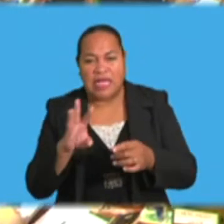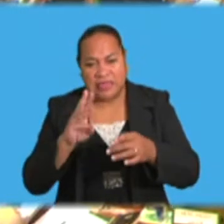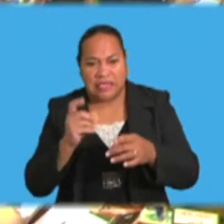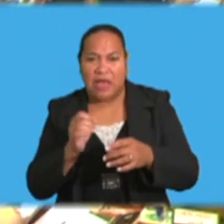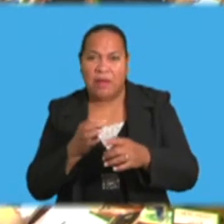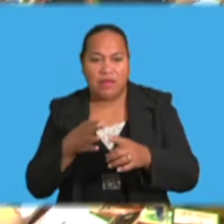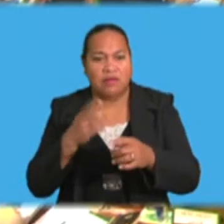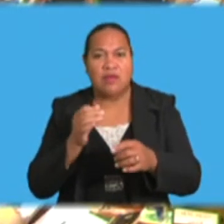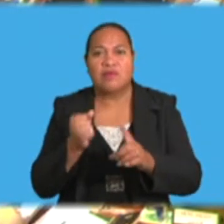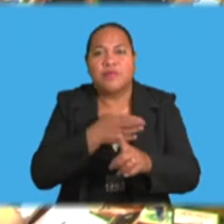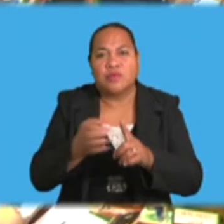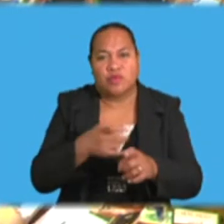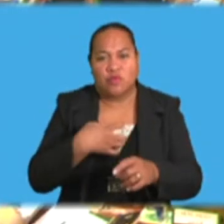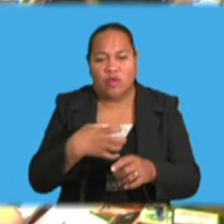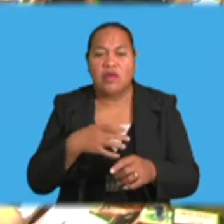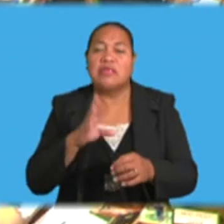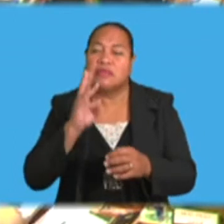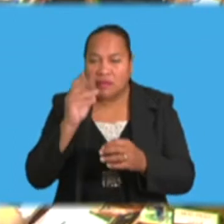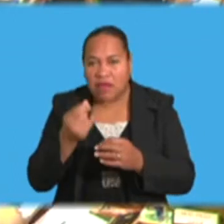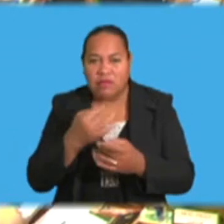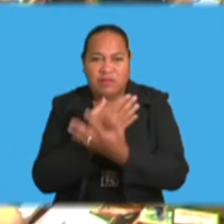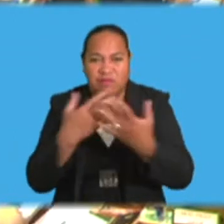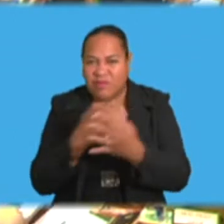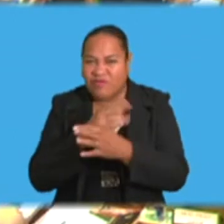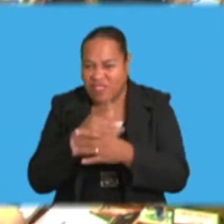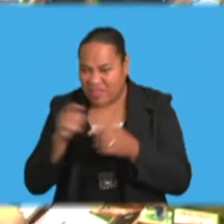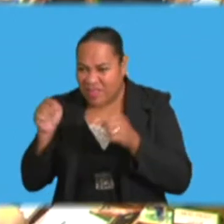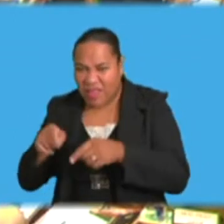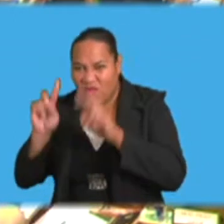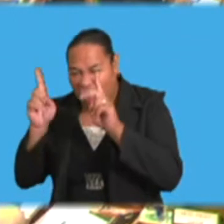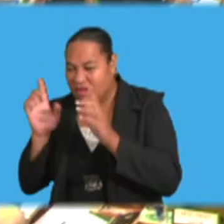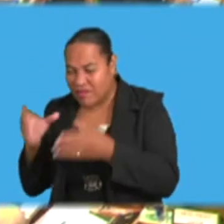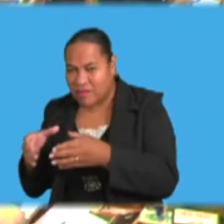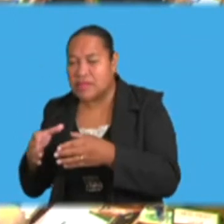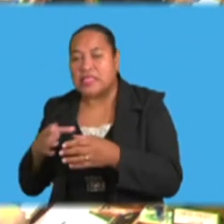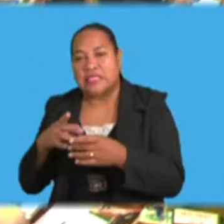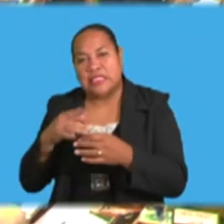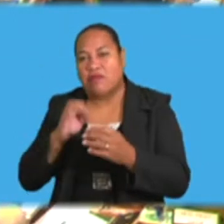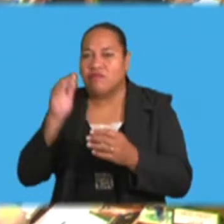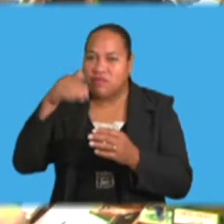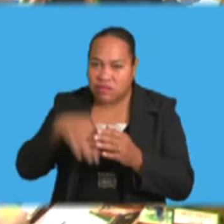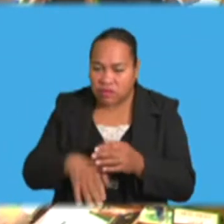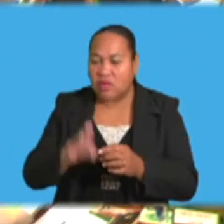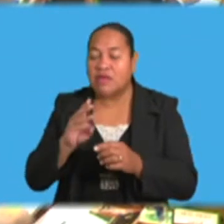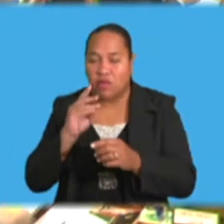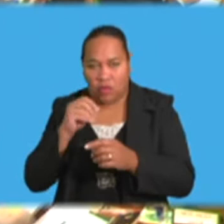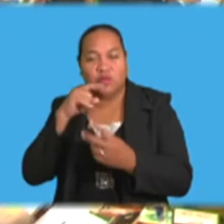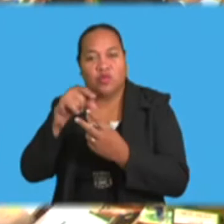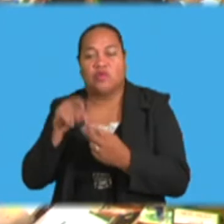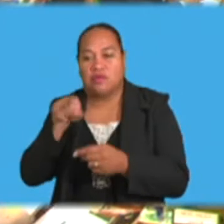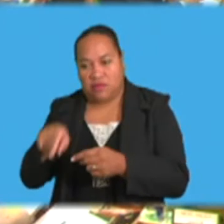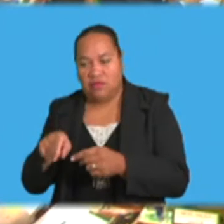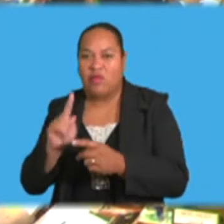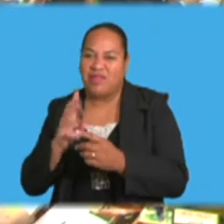shows signs of rapidly declining population. These species are considered to be most vulnerable due to